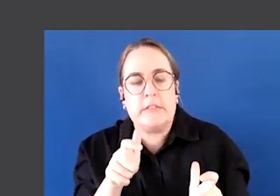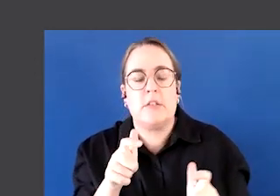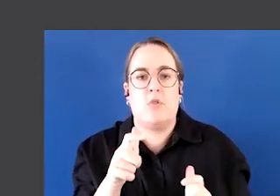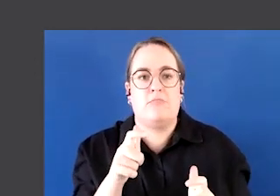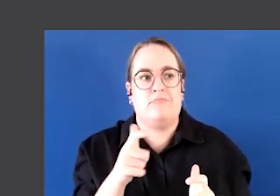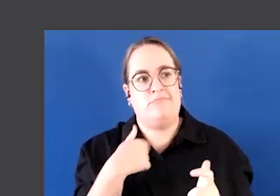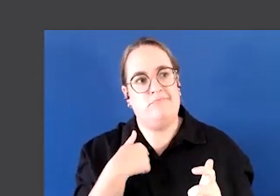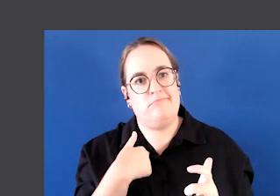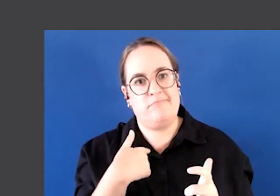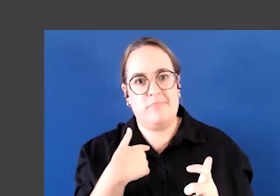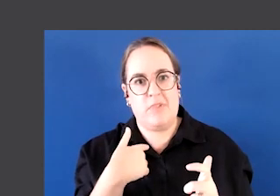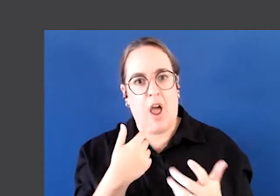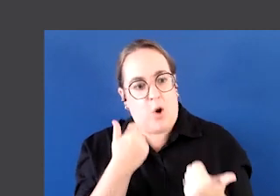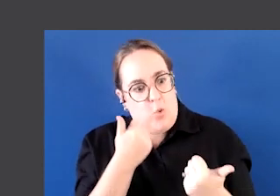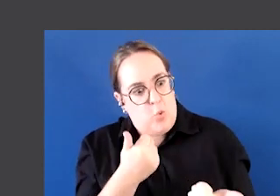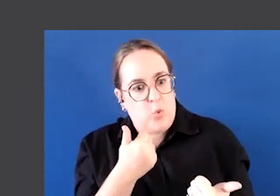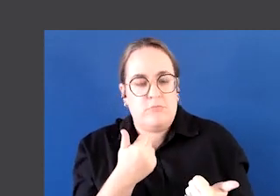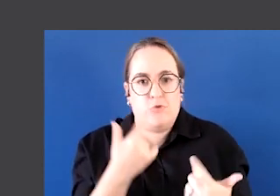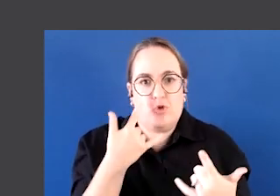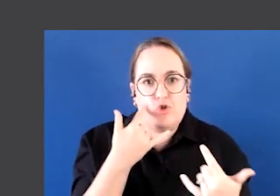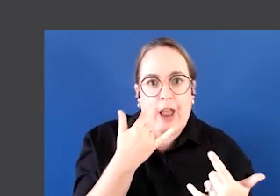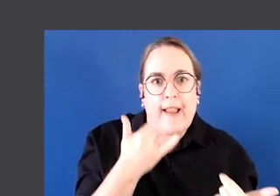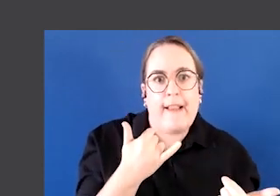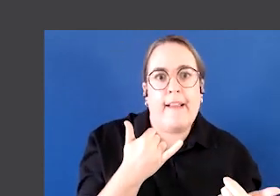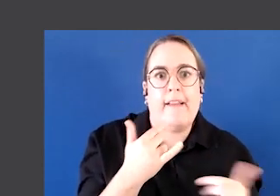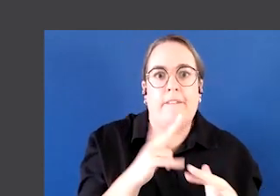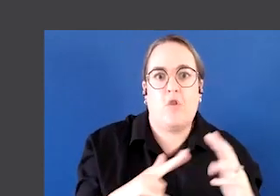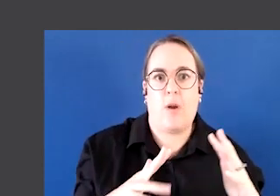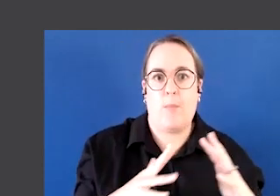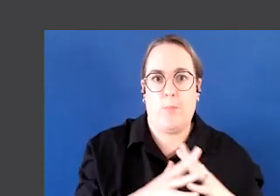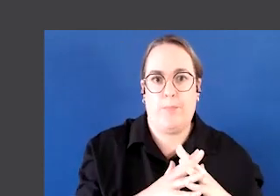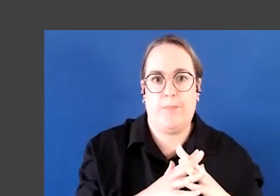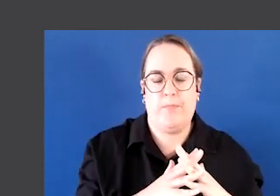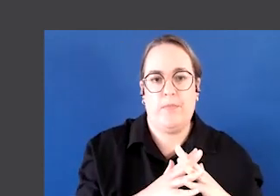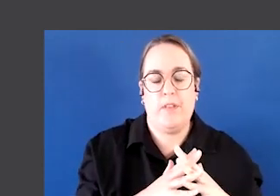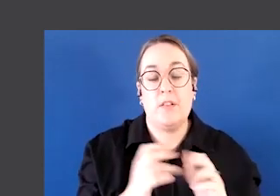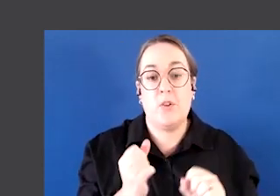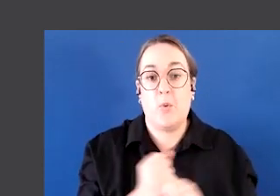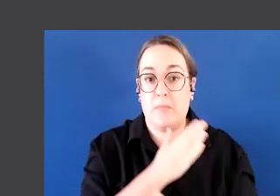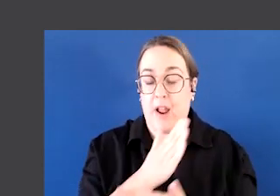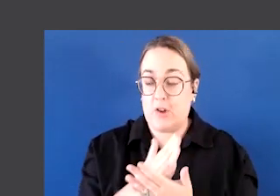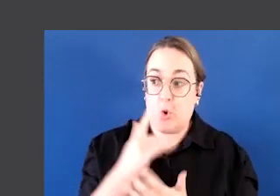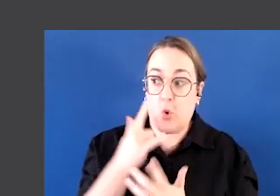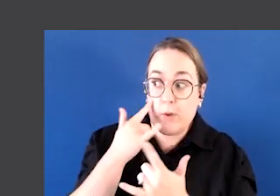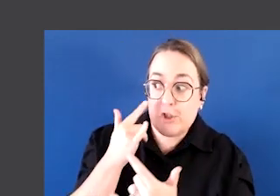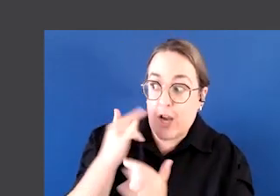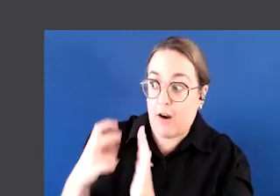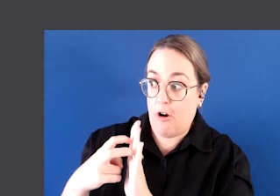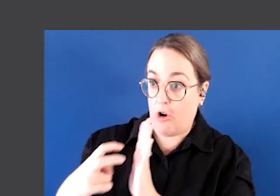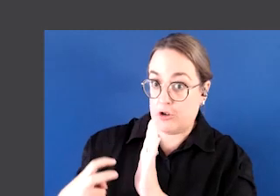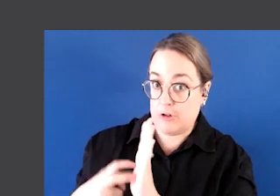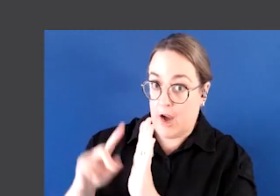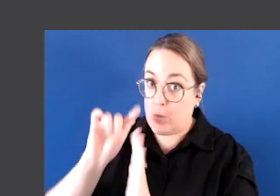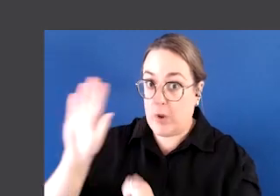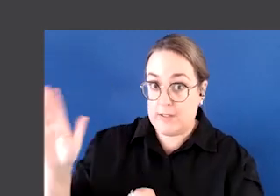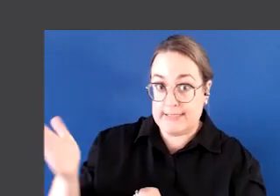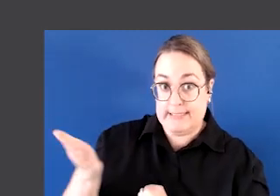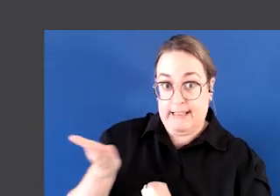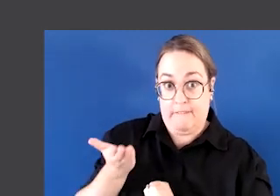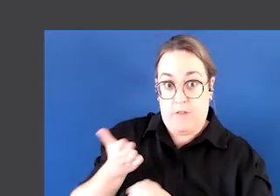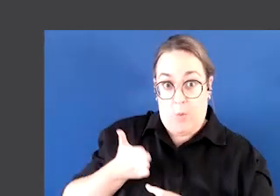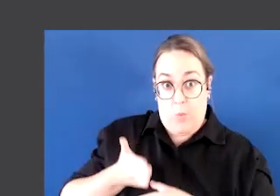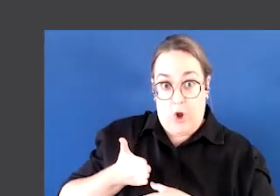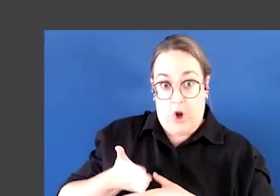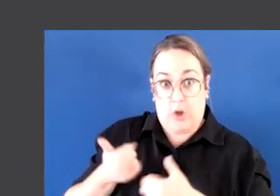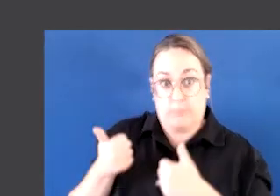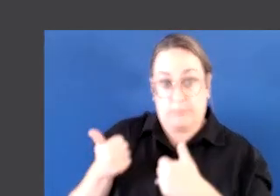assurance frameworks. These frameworks not only support the procurement and engagement of our contractors to deliver the works,